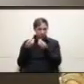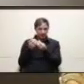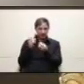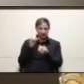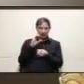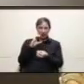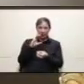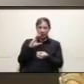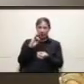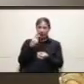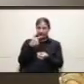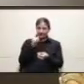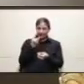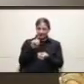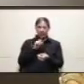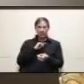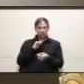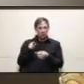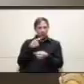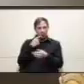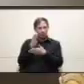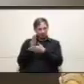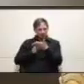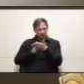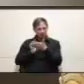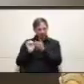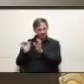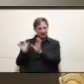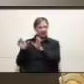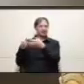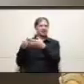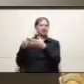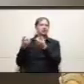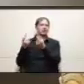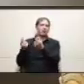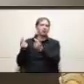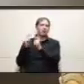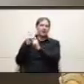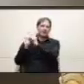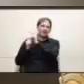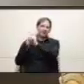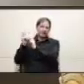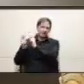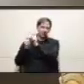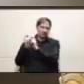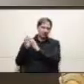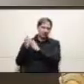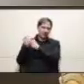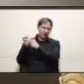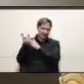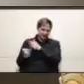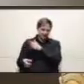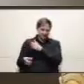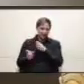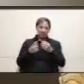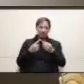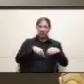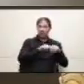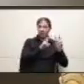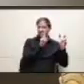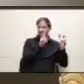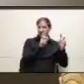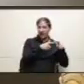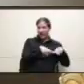a component that deals with traditional affairs? And you're saying your dispute is over land. And land, for any reason,